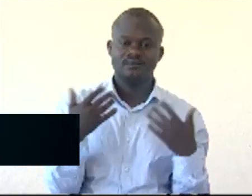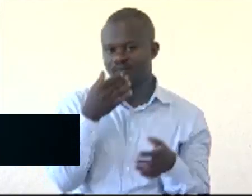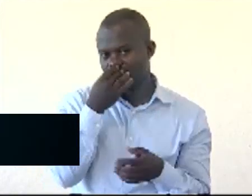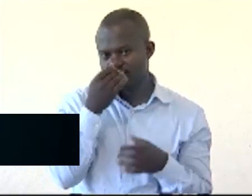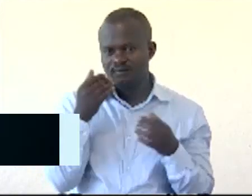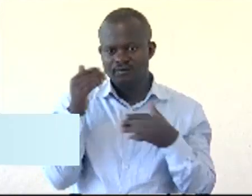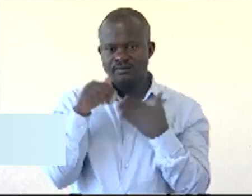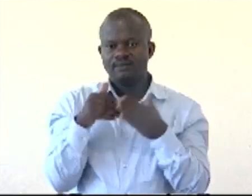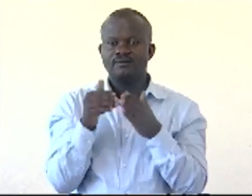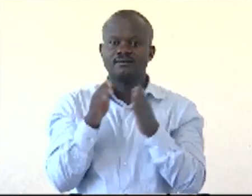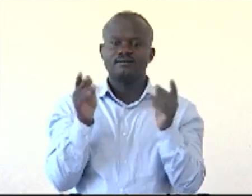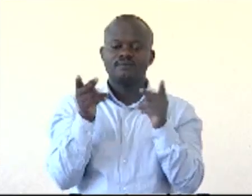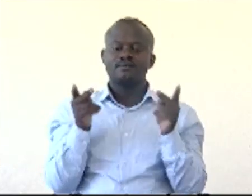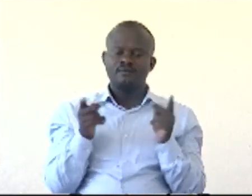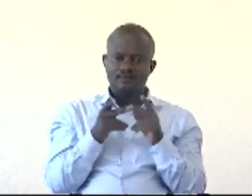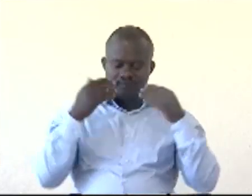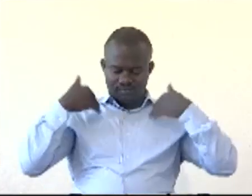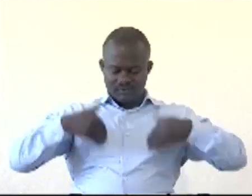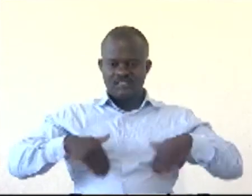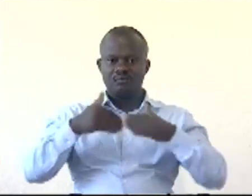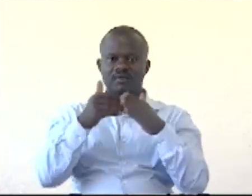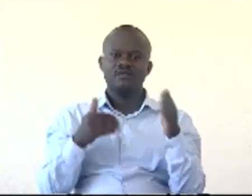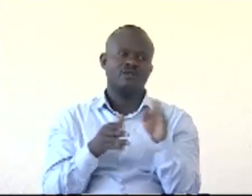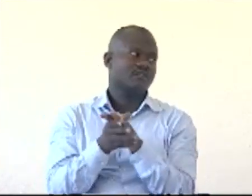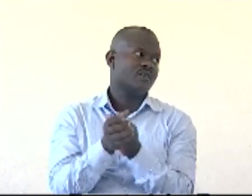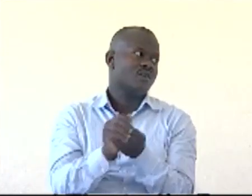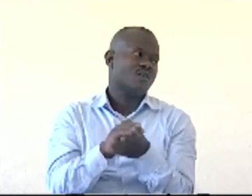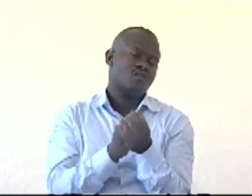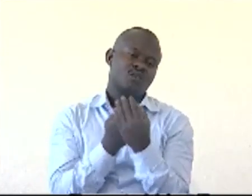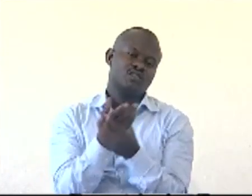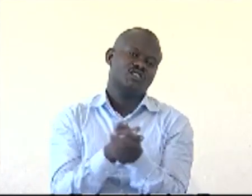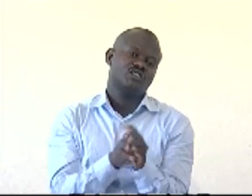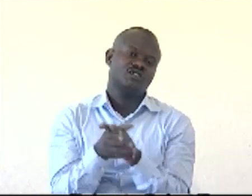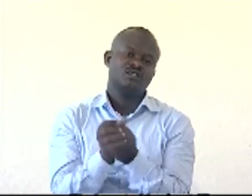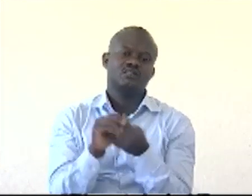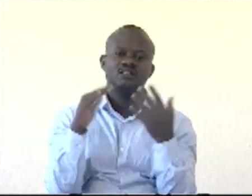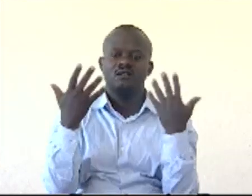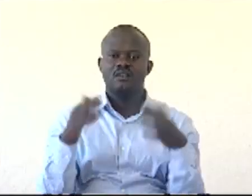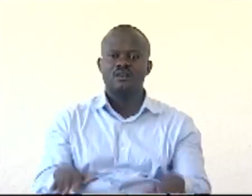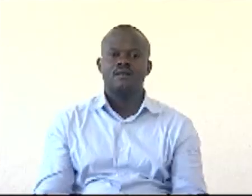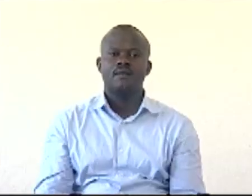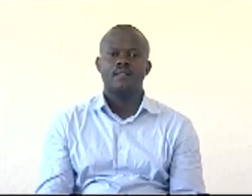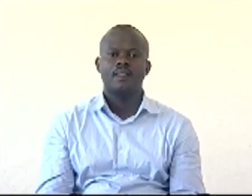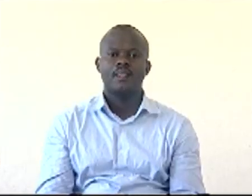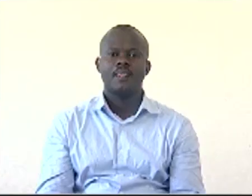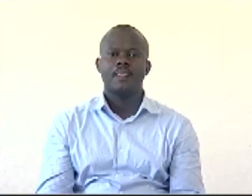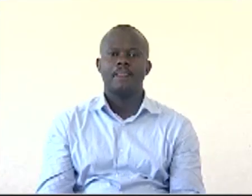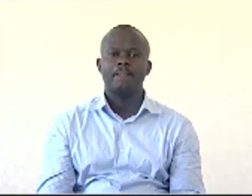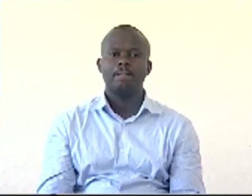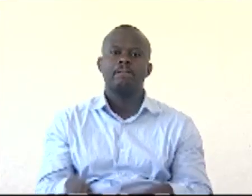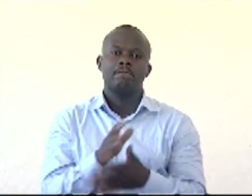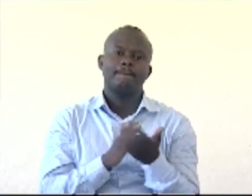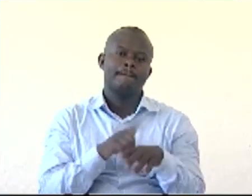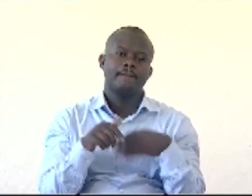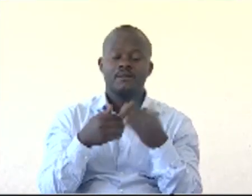or open places of your body before washing your hands. Disinfect surfaces. Sometimes